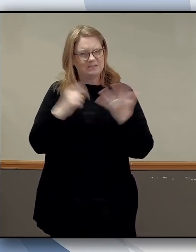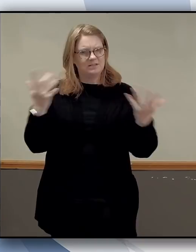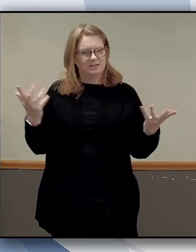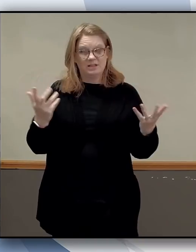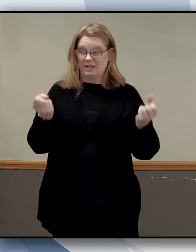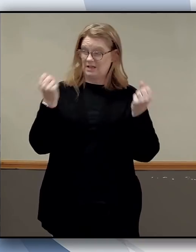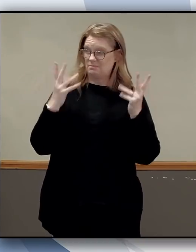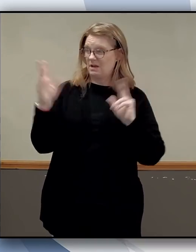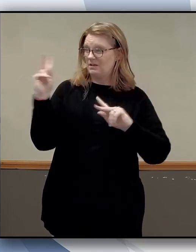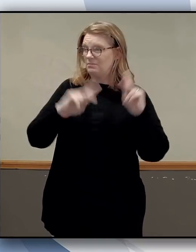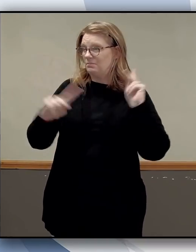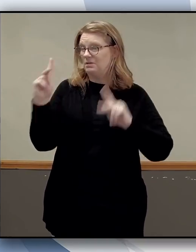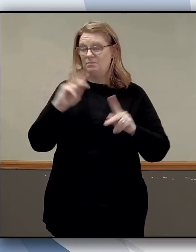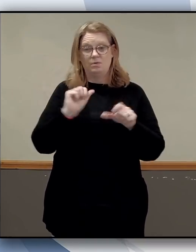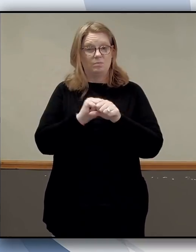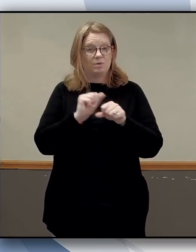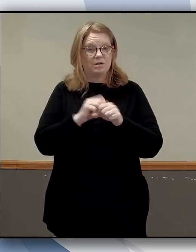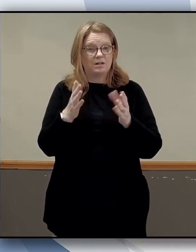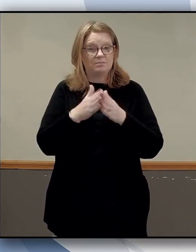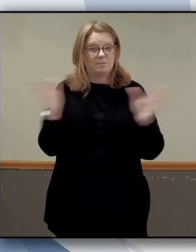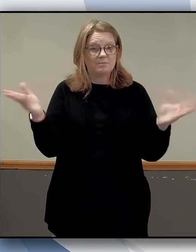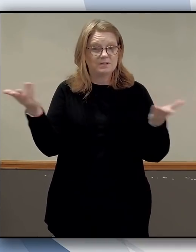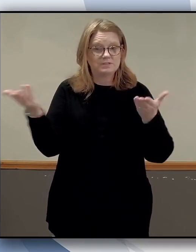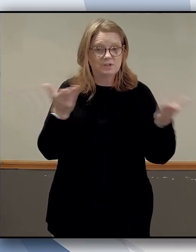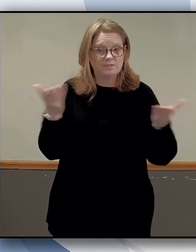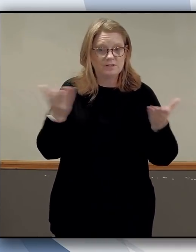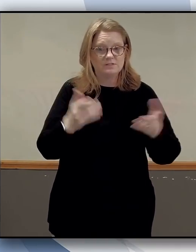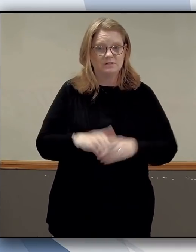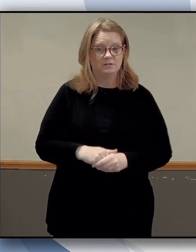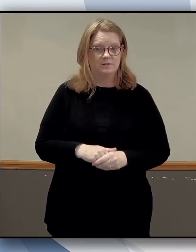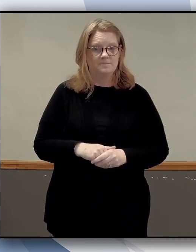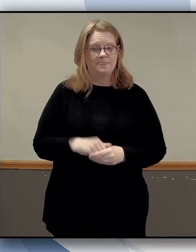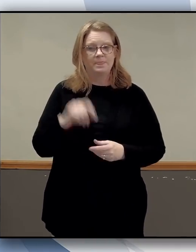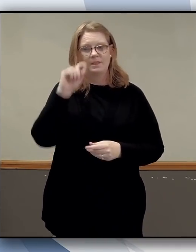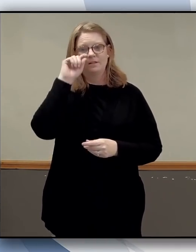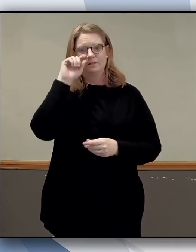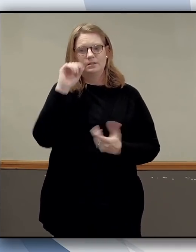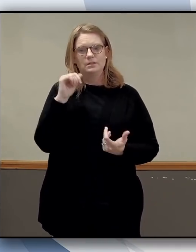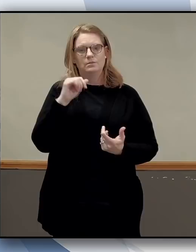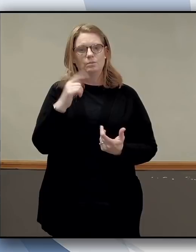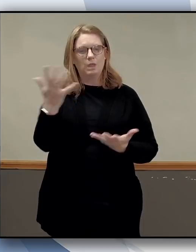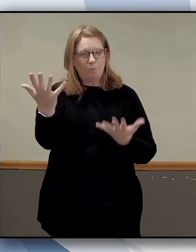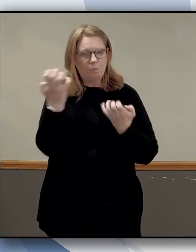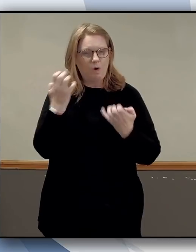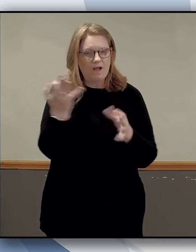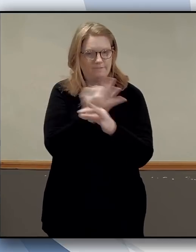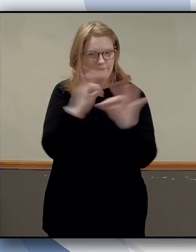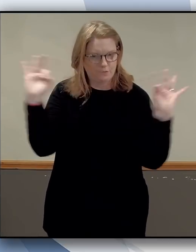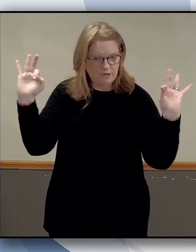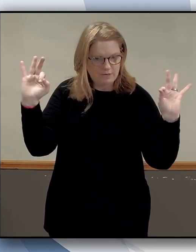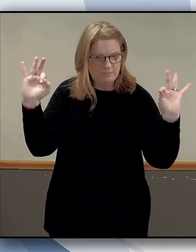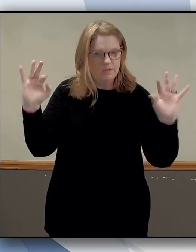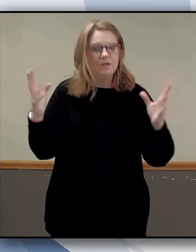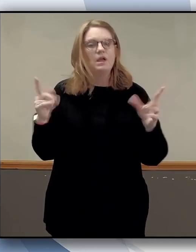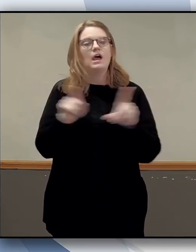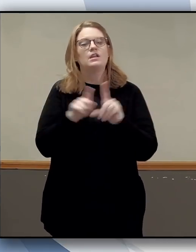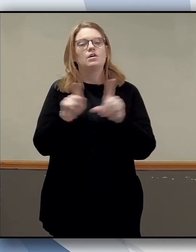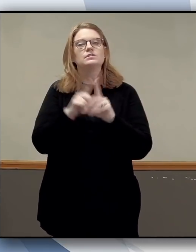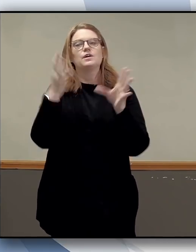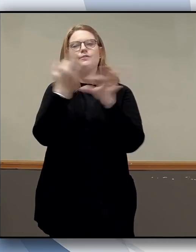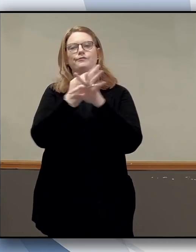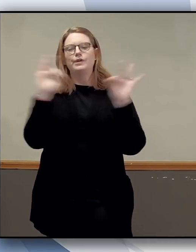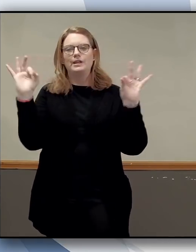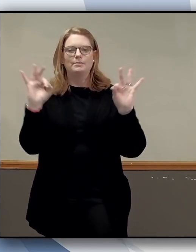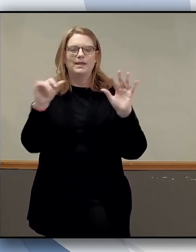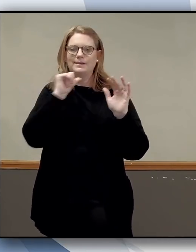here because of that love. The path towards freedom that we seek, which includes freedom from COVID, freedom from